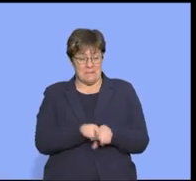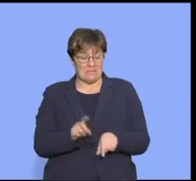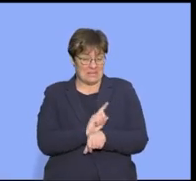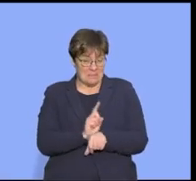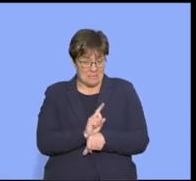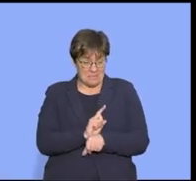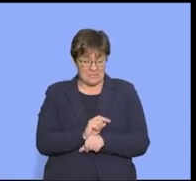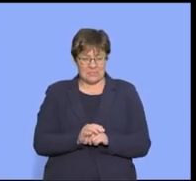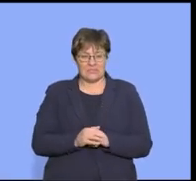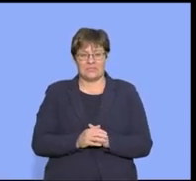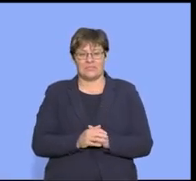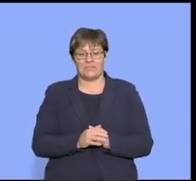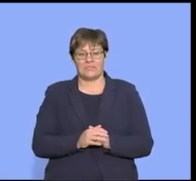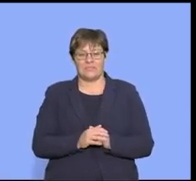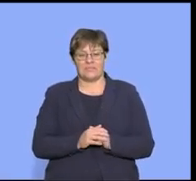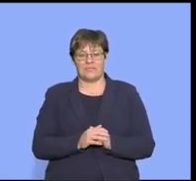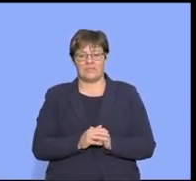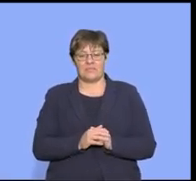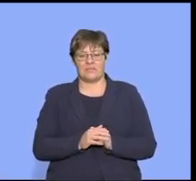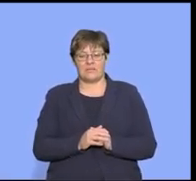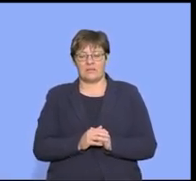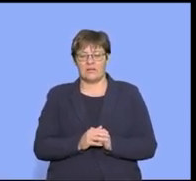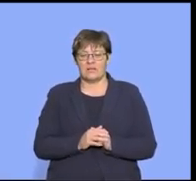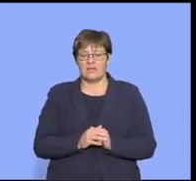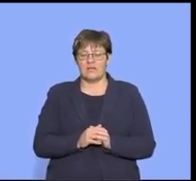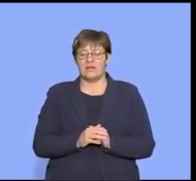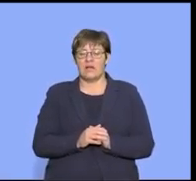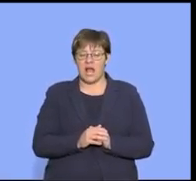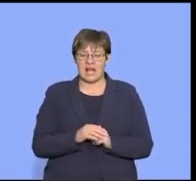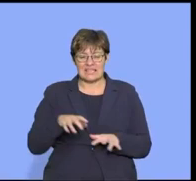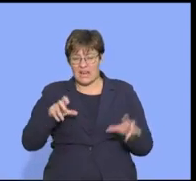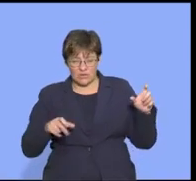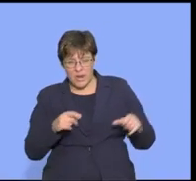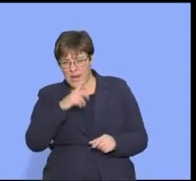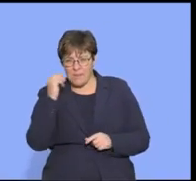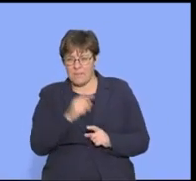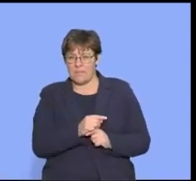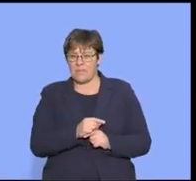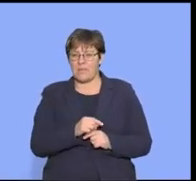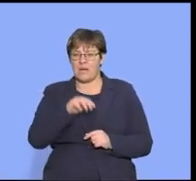Also in the Cretaceous period, a small dinosaur called